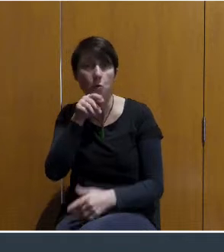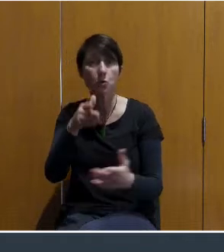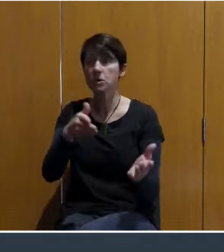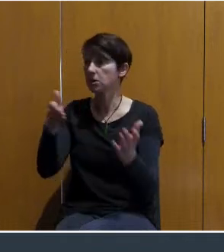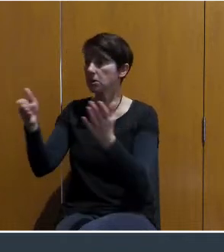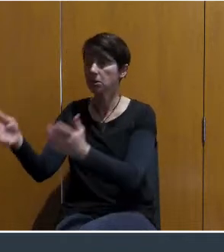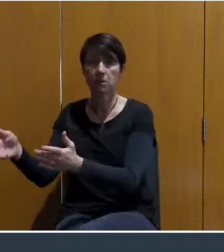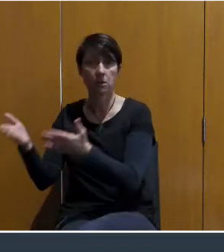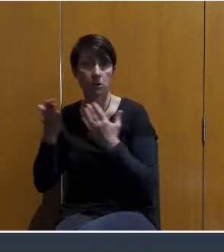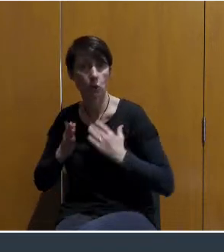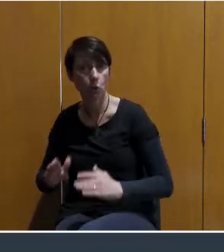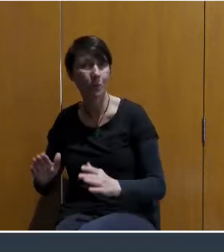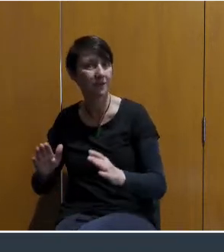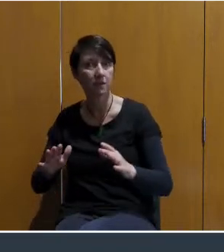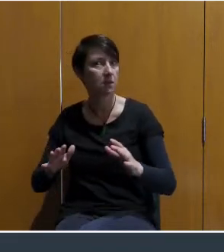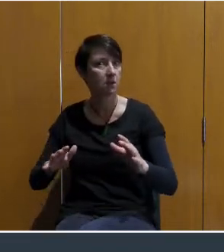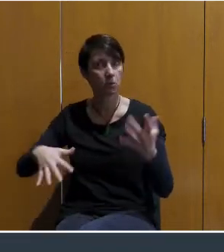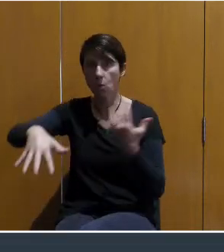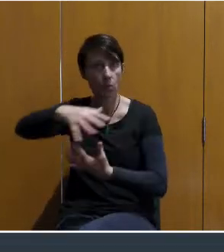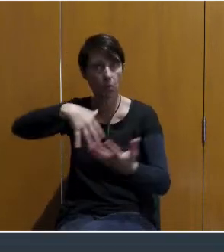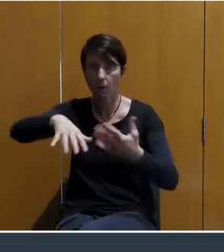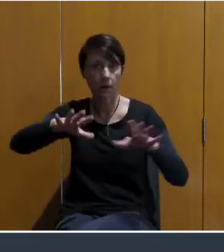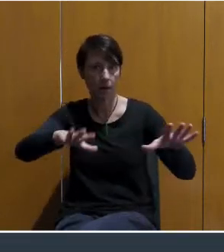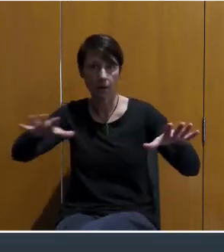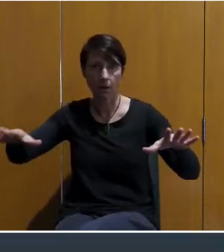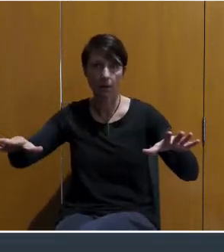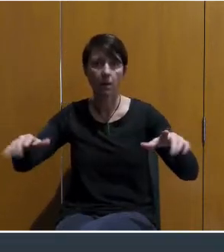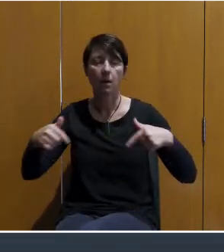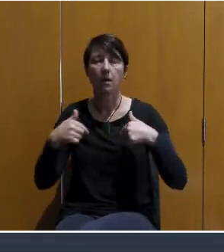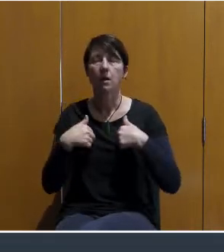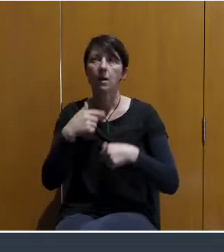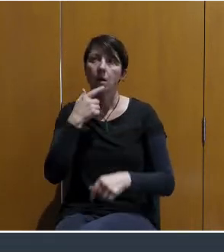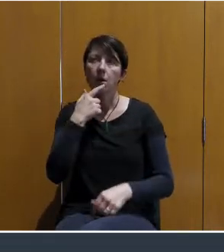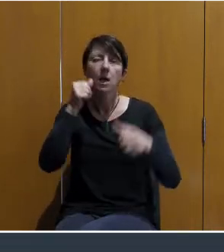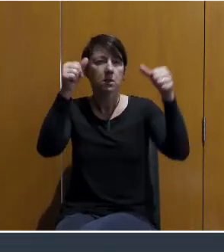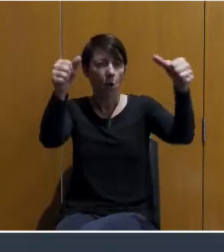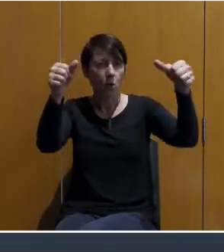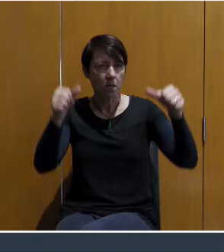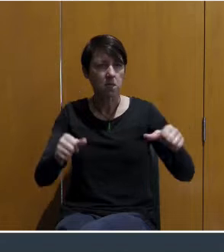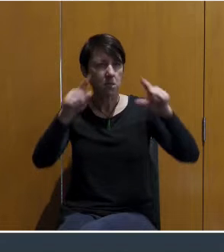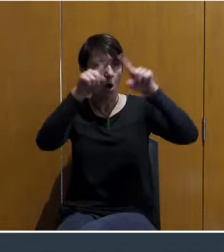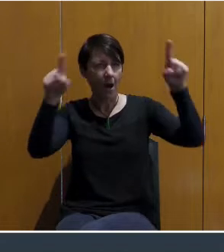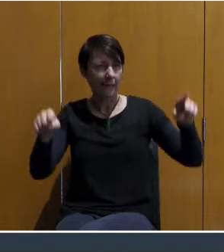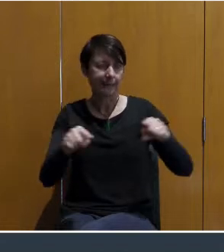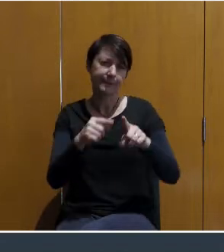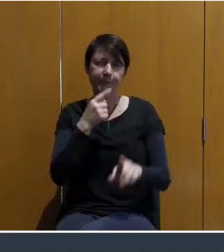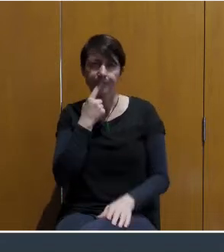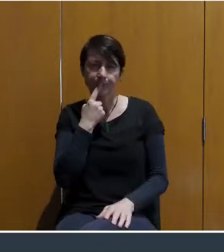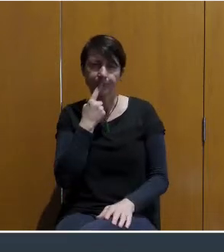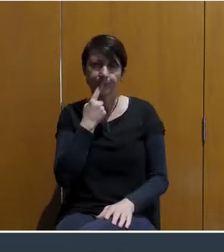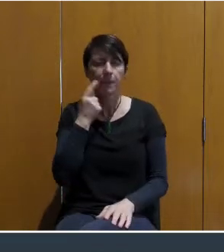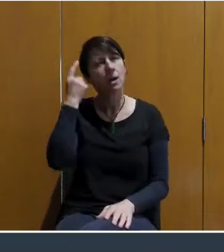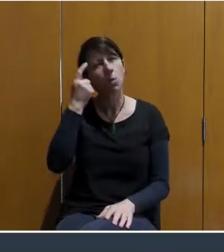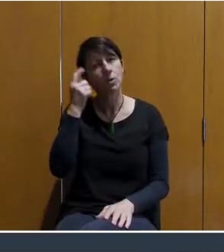Signs are great for humans. I'm just wondering if, as a dog trainer, I'm appealing to your expertise here, around whether or not there are things that council can do that